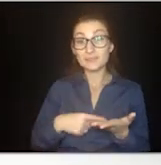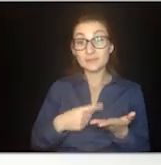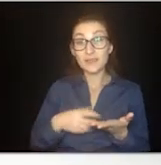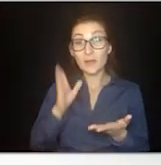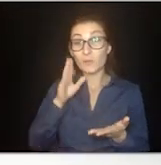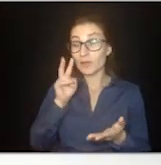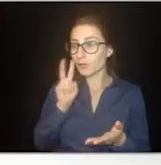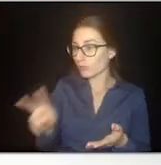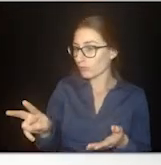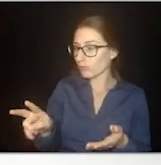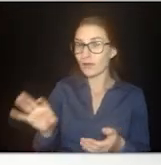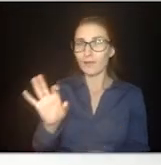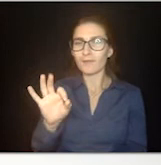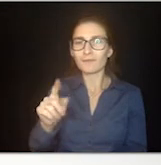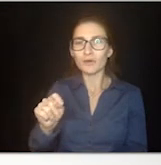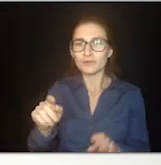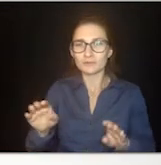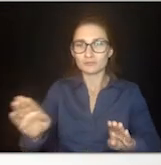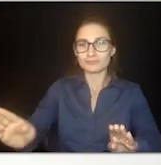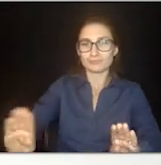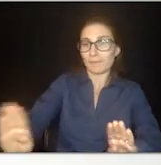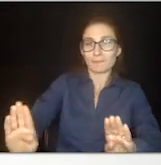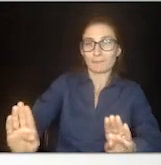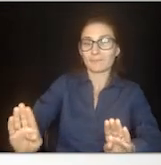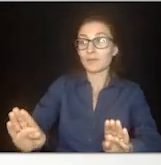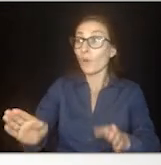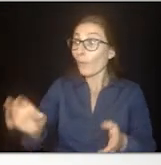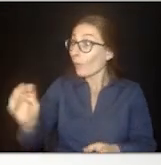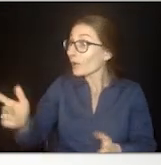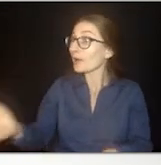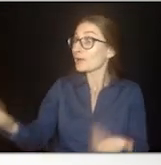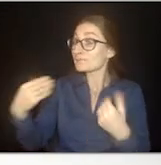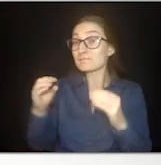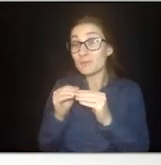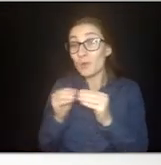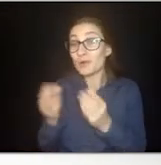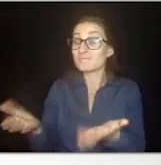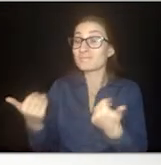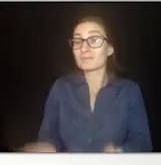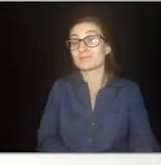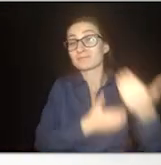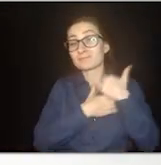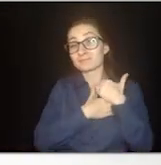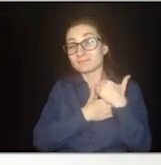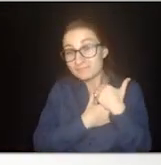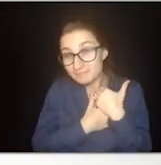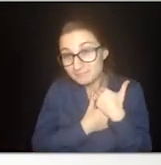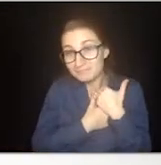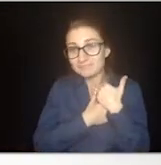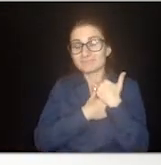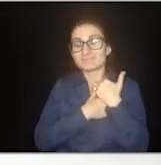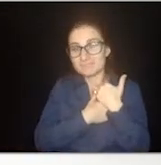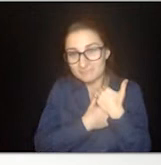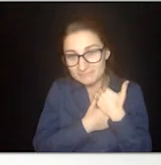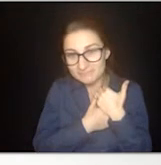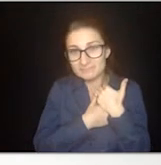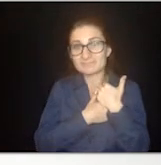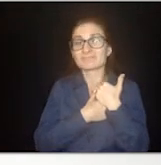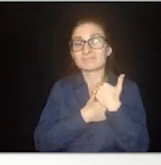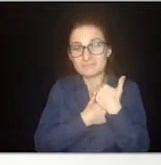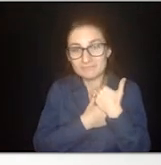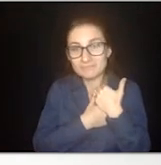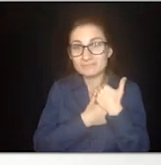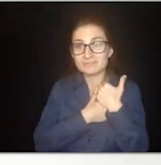Sometimes I would look for like a foot to twitch. Oh, you want more? And we would do the sign for more, and we would do the rock